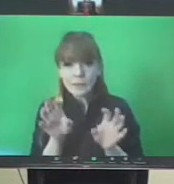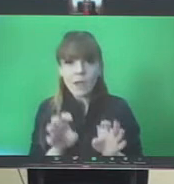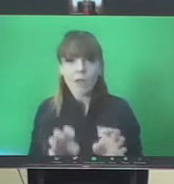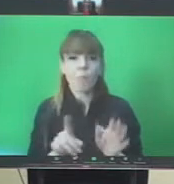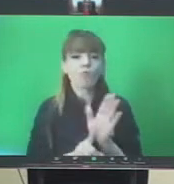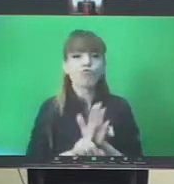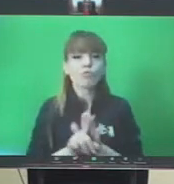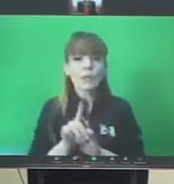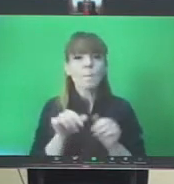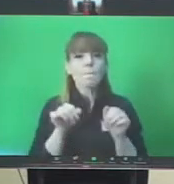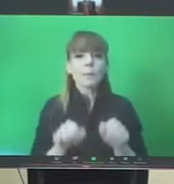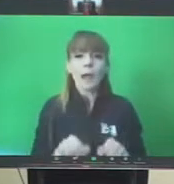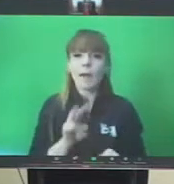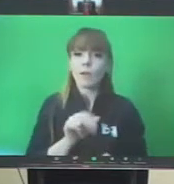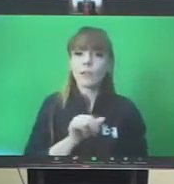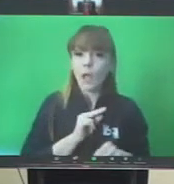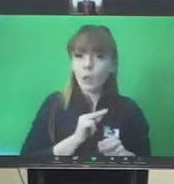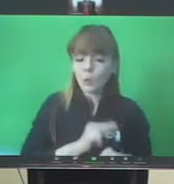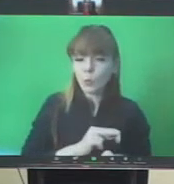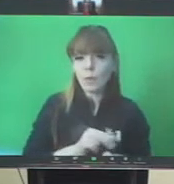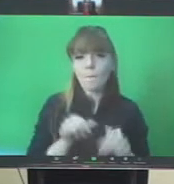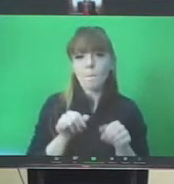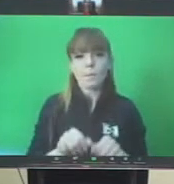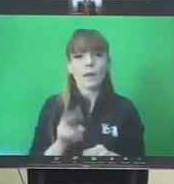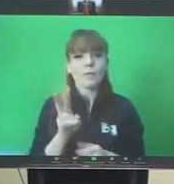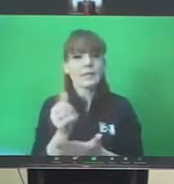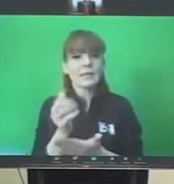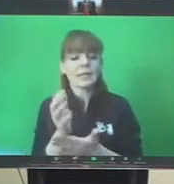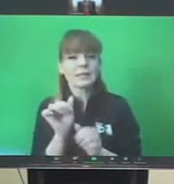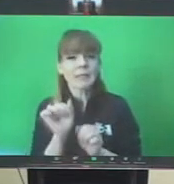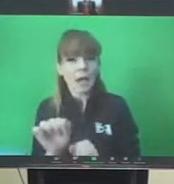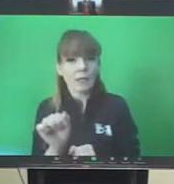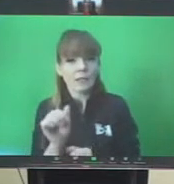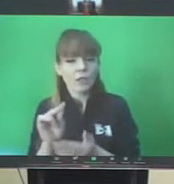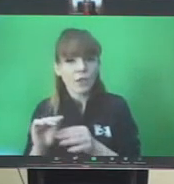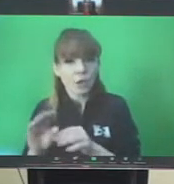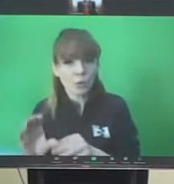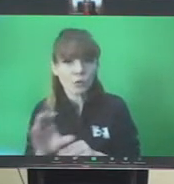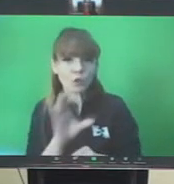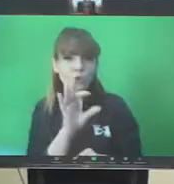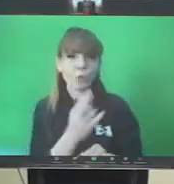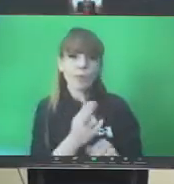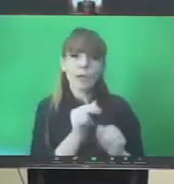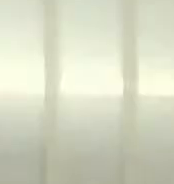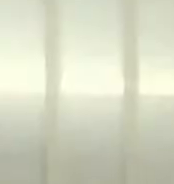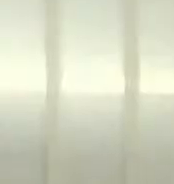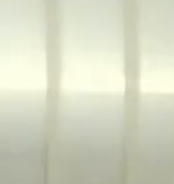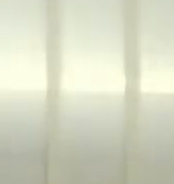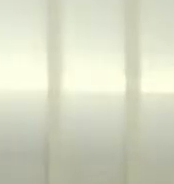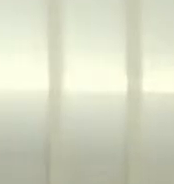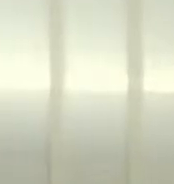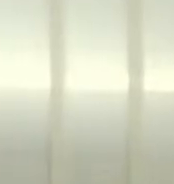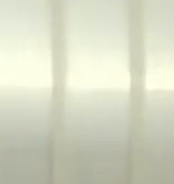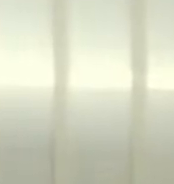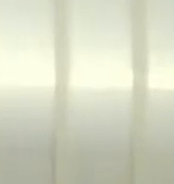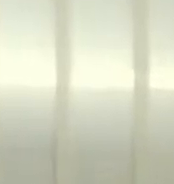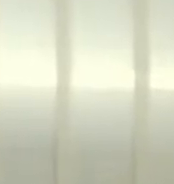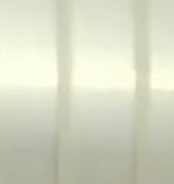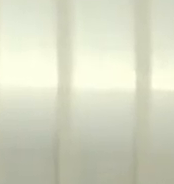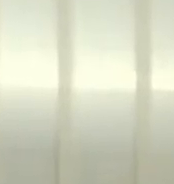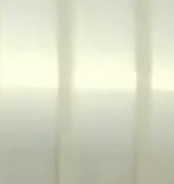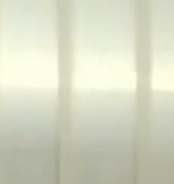does start with the right to work, then the right to social protection, health care, and education.